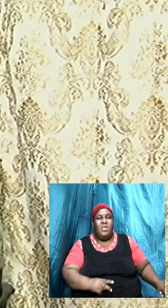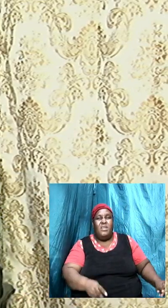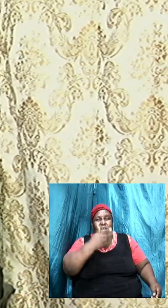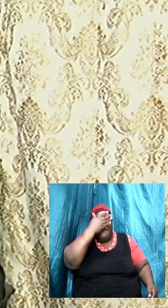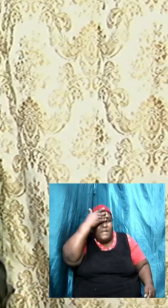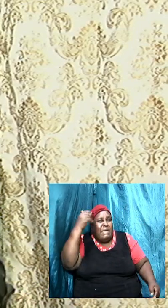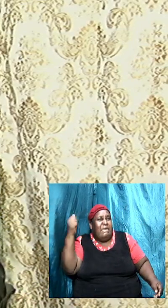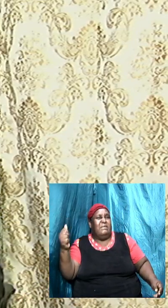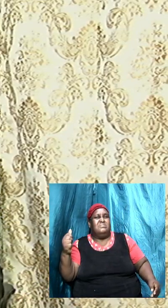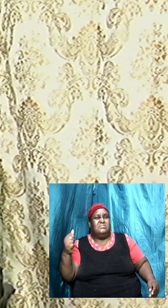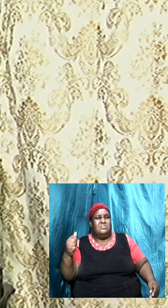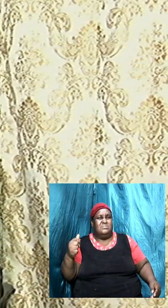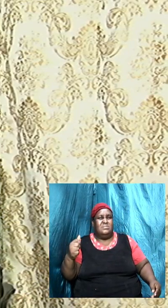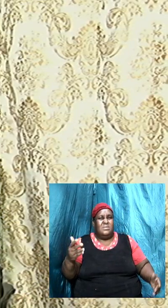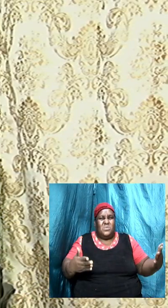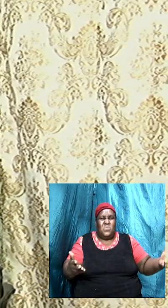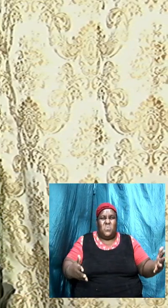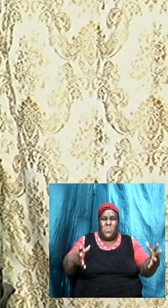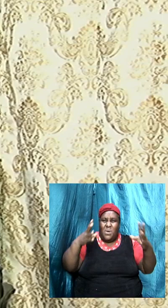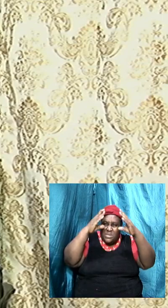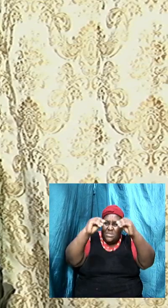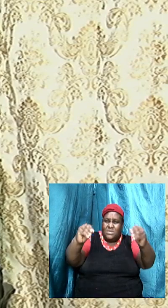by the apostles.